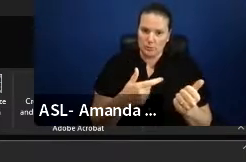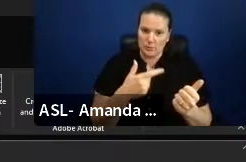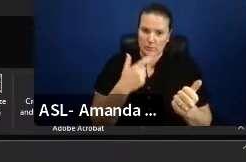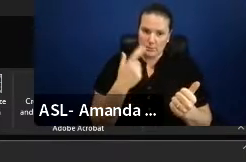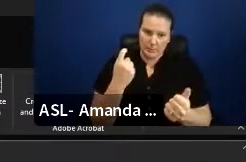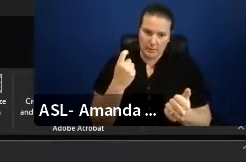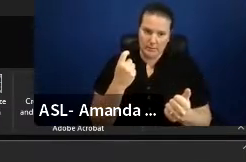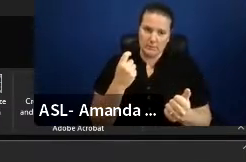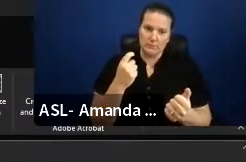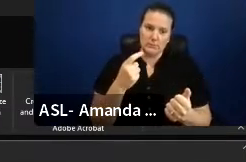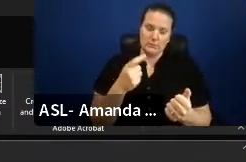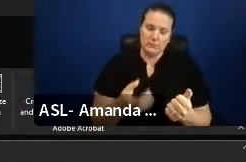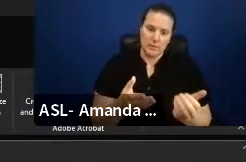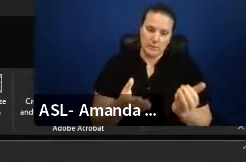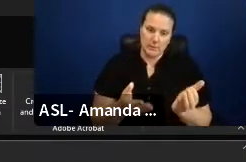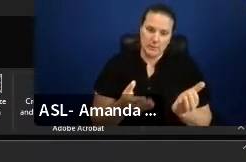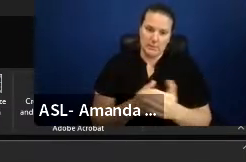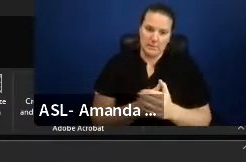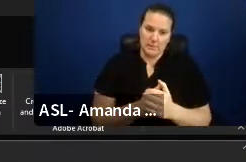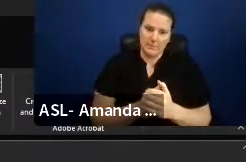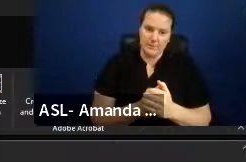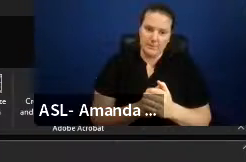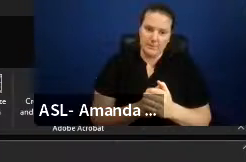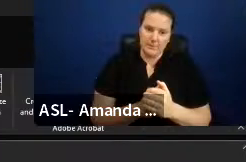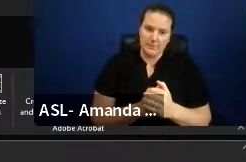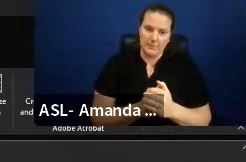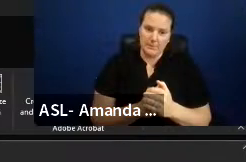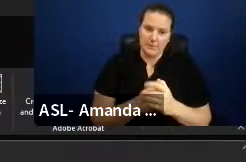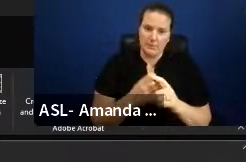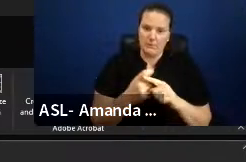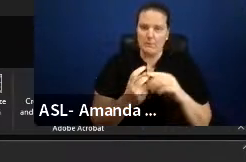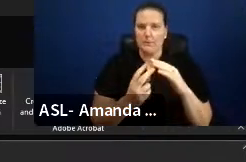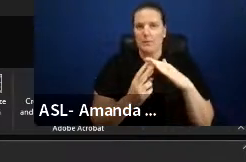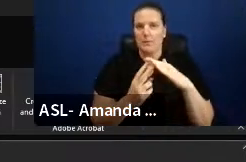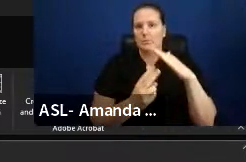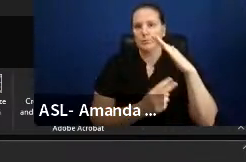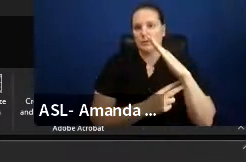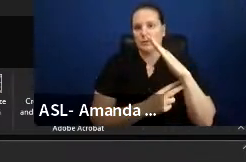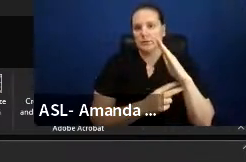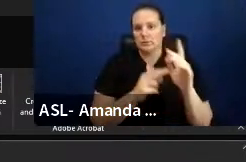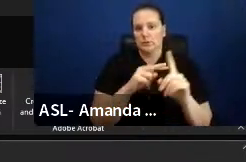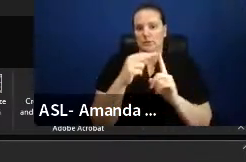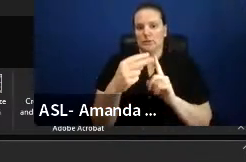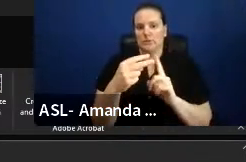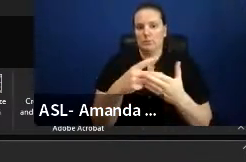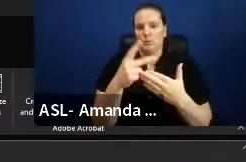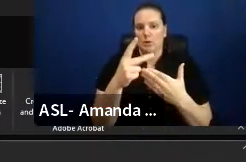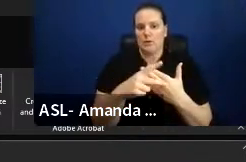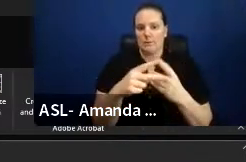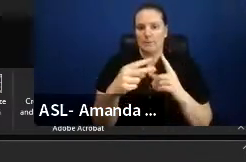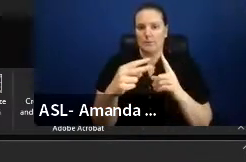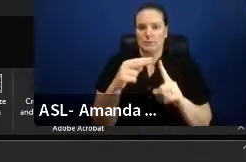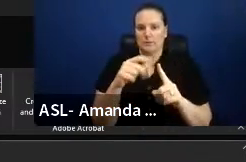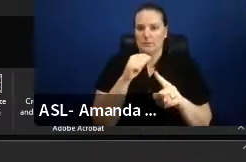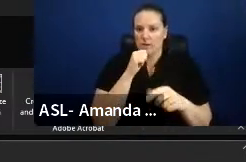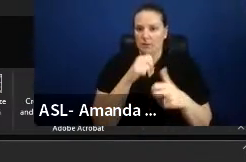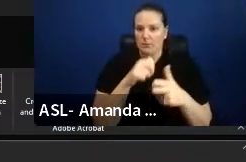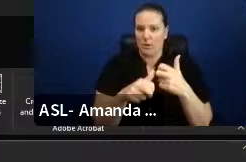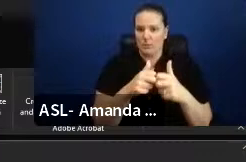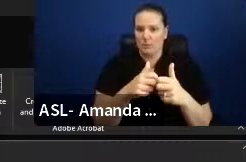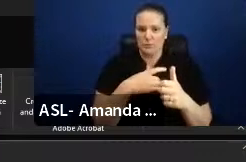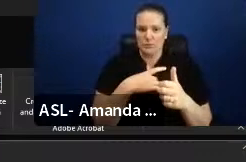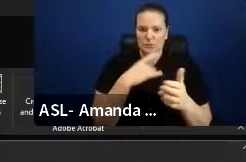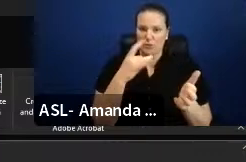about something that, from the bridge's perspective, the program's perspective, is not a problem, they just don't like